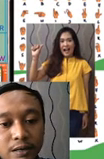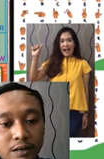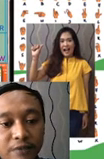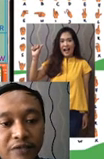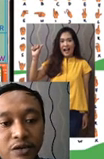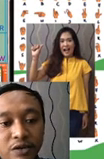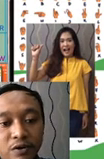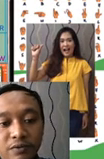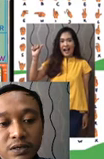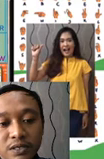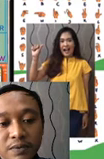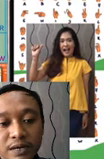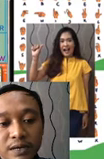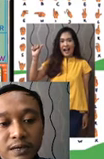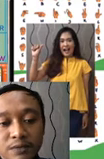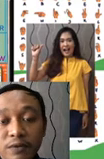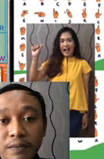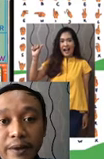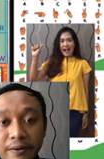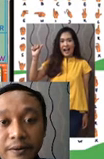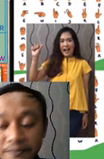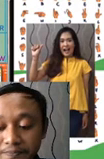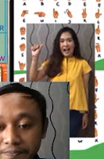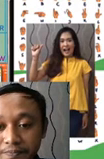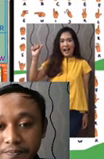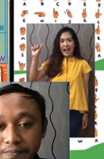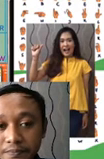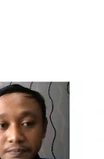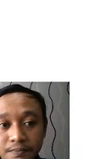letter, a video of the CB letters will appear.